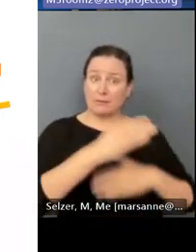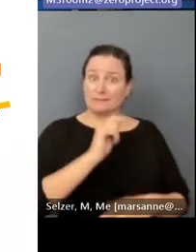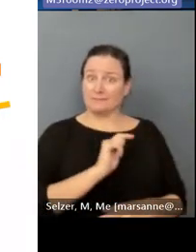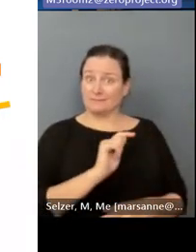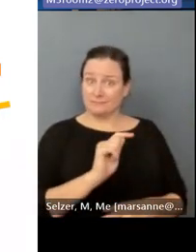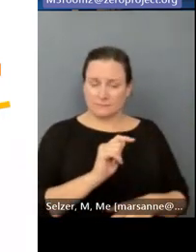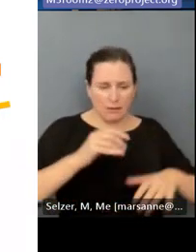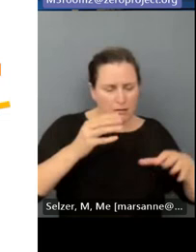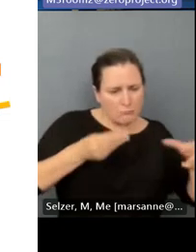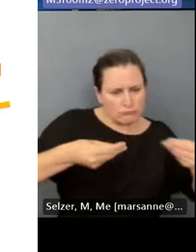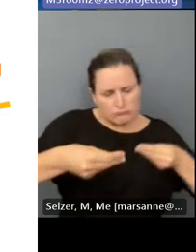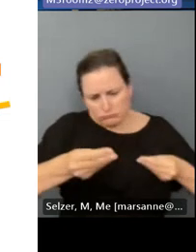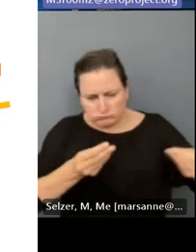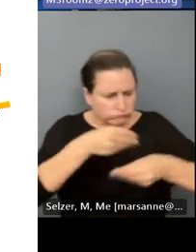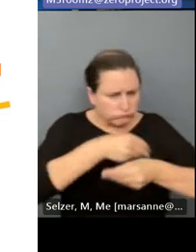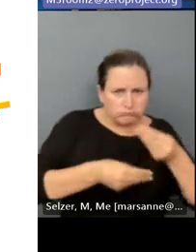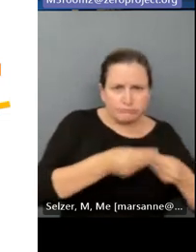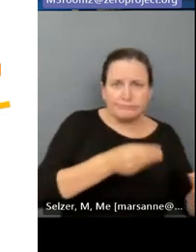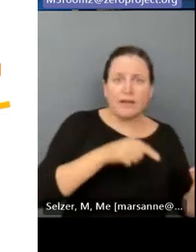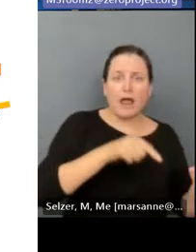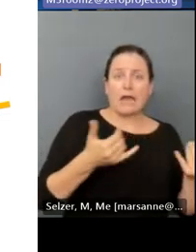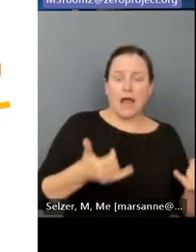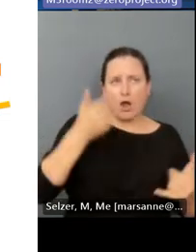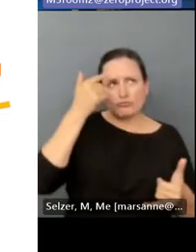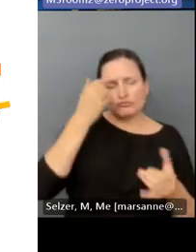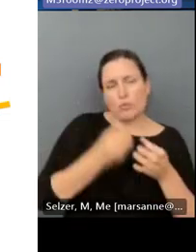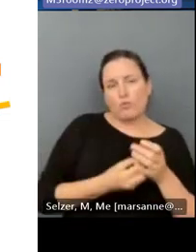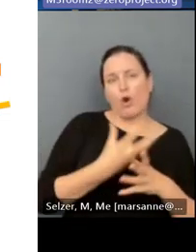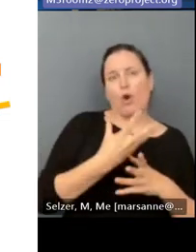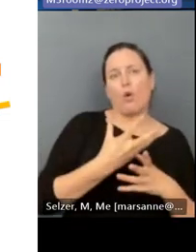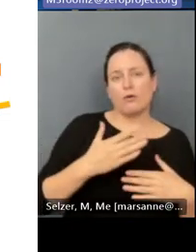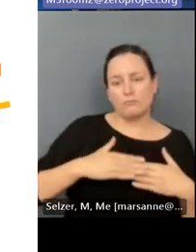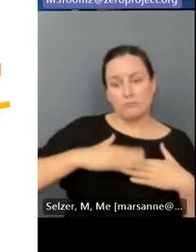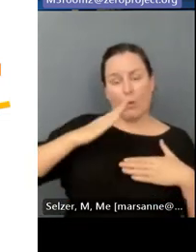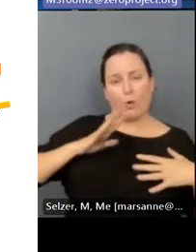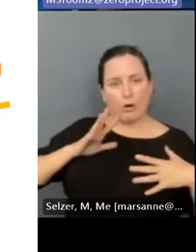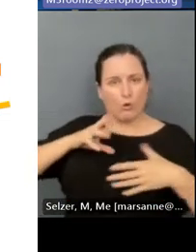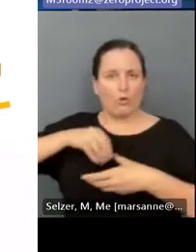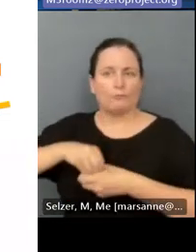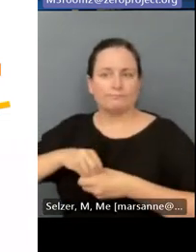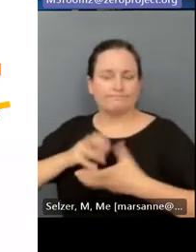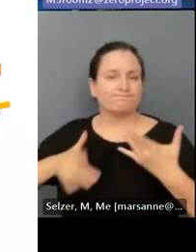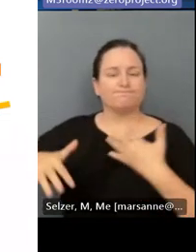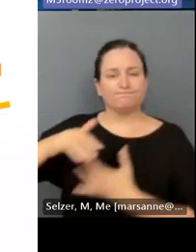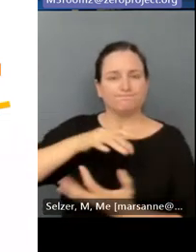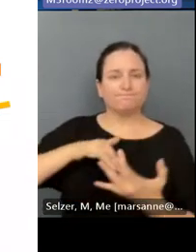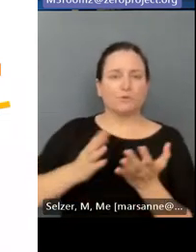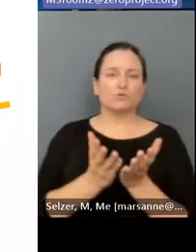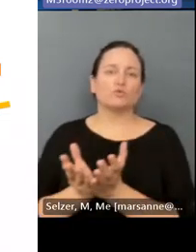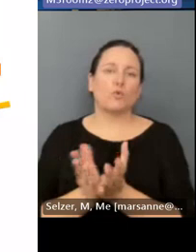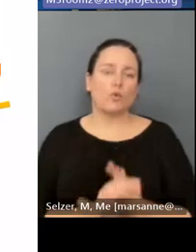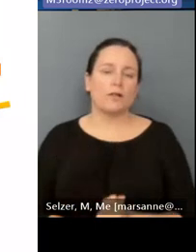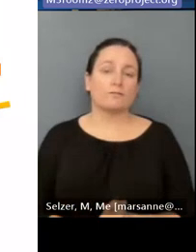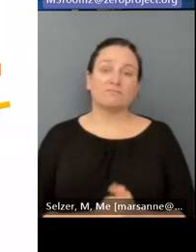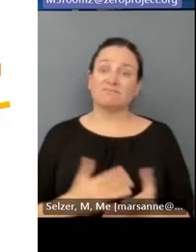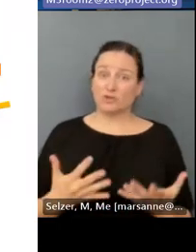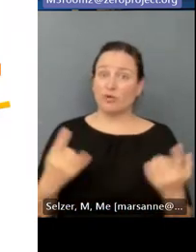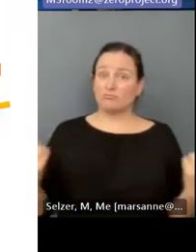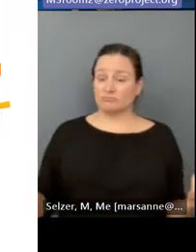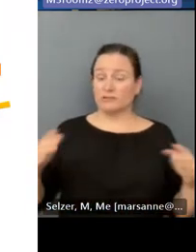are participating more in the classroom, and children with and without disabilities are not just interacting, but they're learning from each